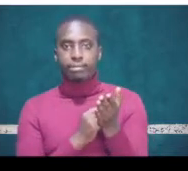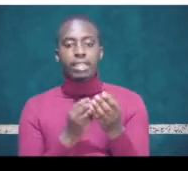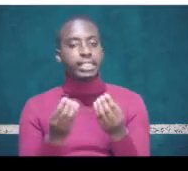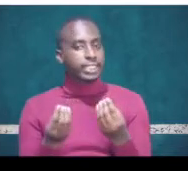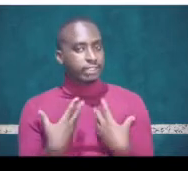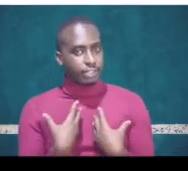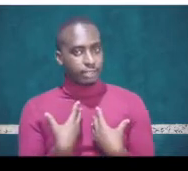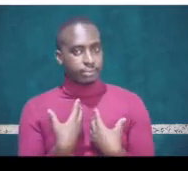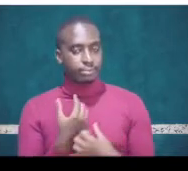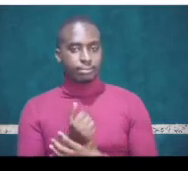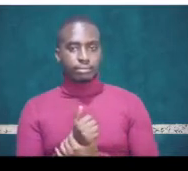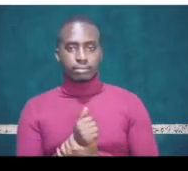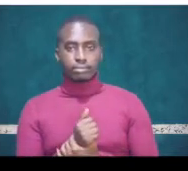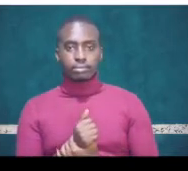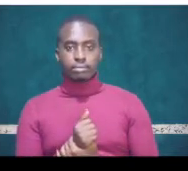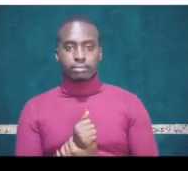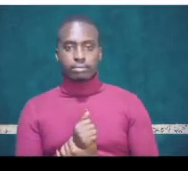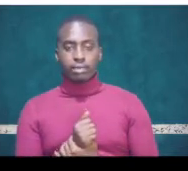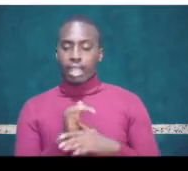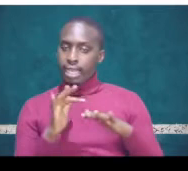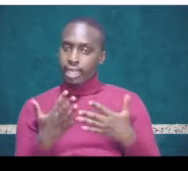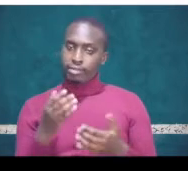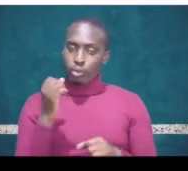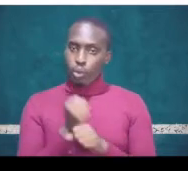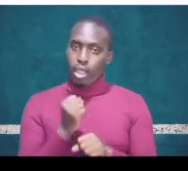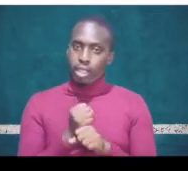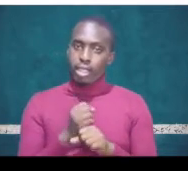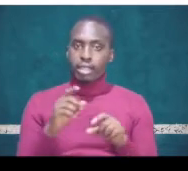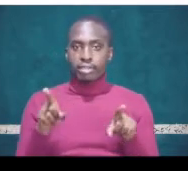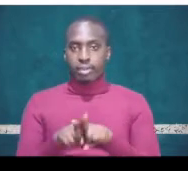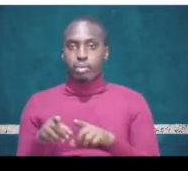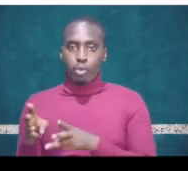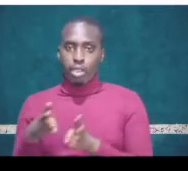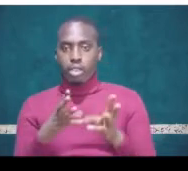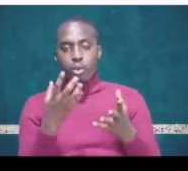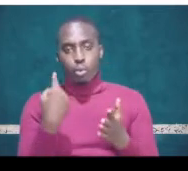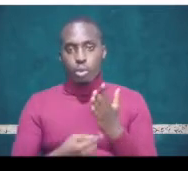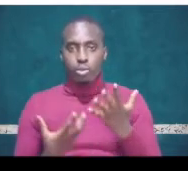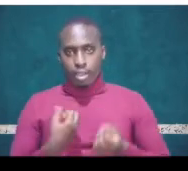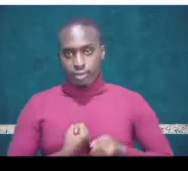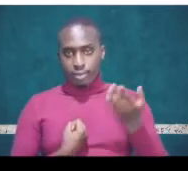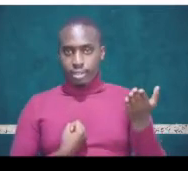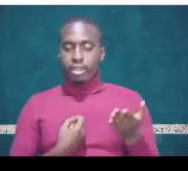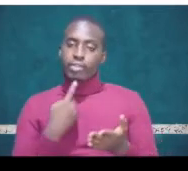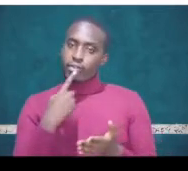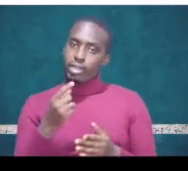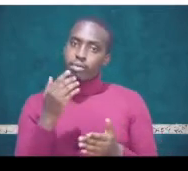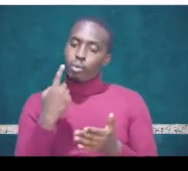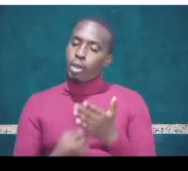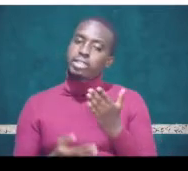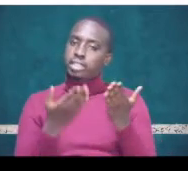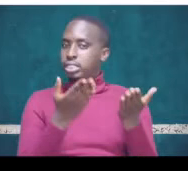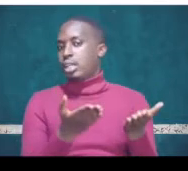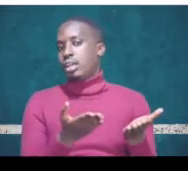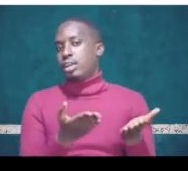Given. So let's work in the same way as what we have here. So let's say that what is